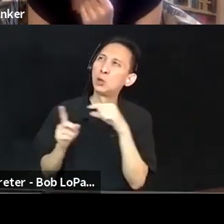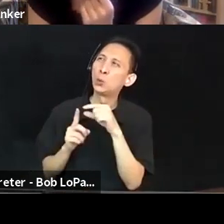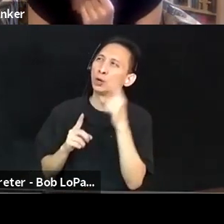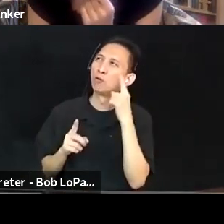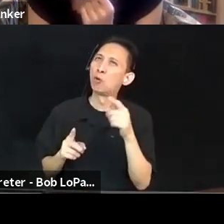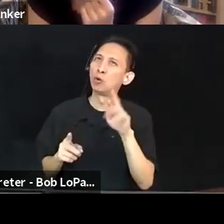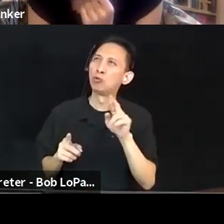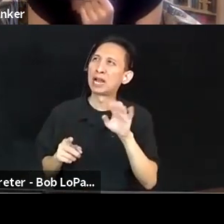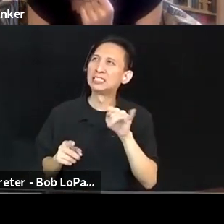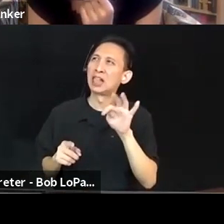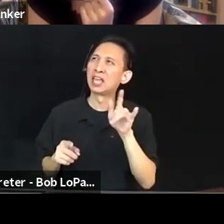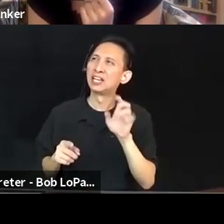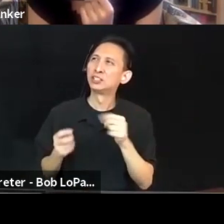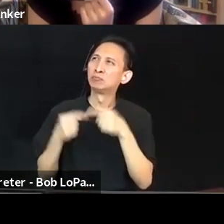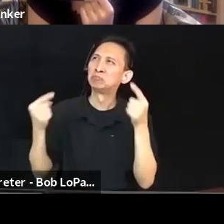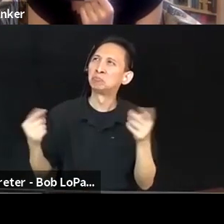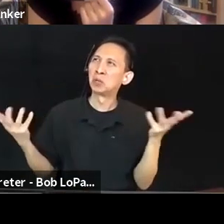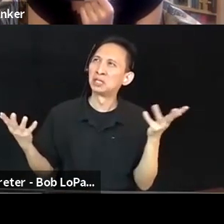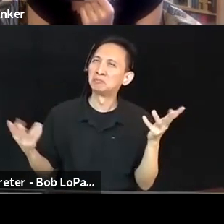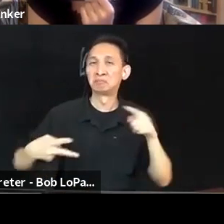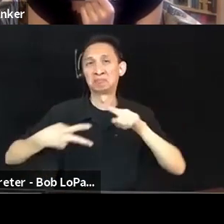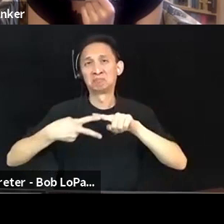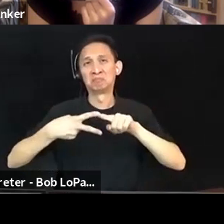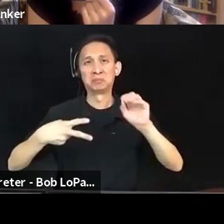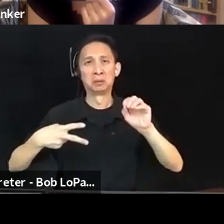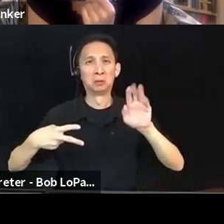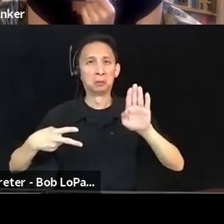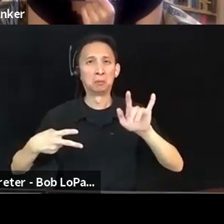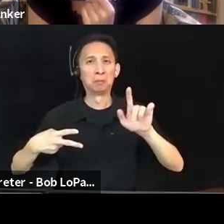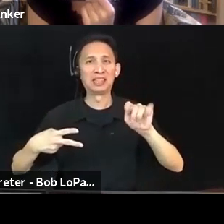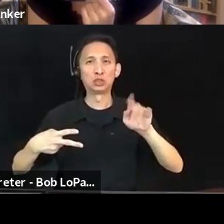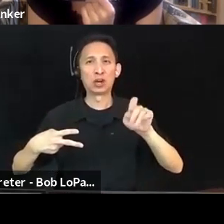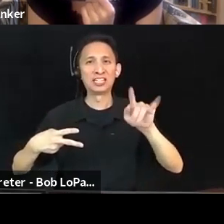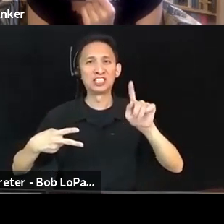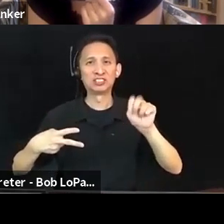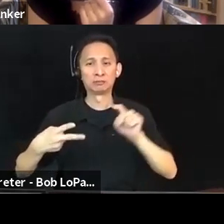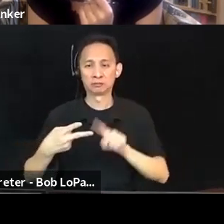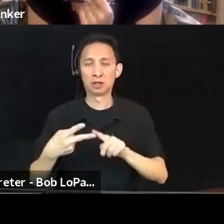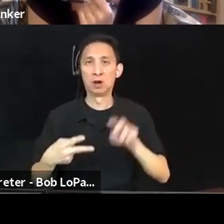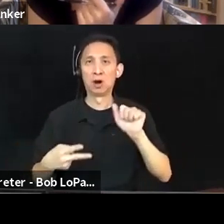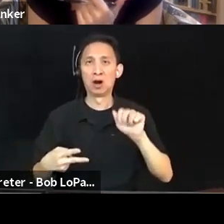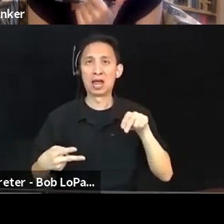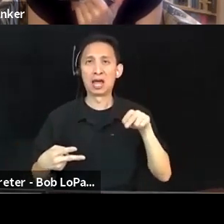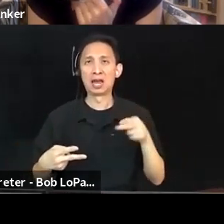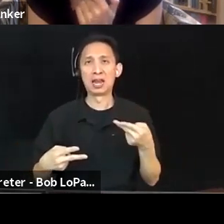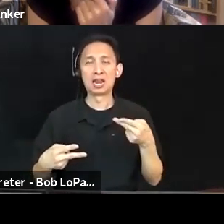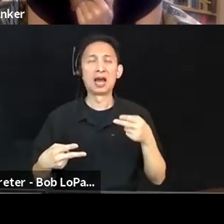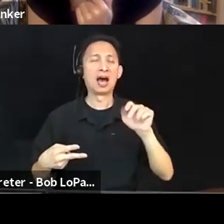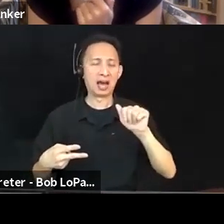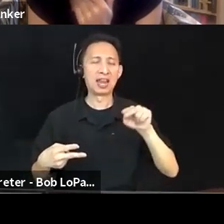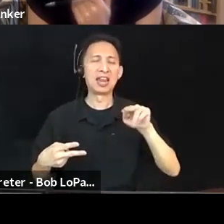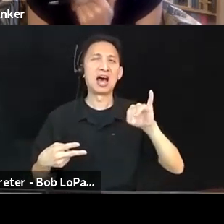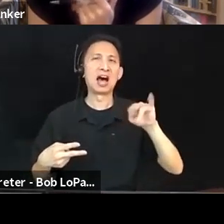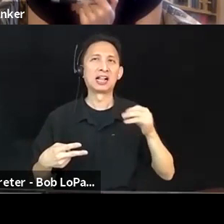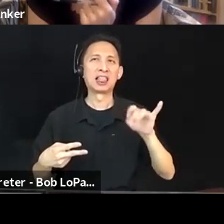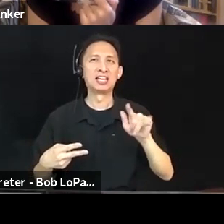it's obliteration, or perhaps it's annihilation. Maybe we can talk about the full annihilation of the other. Now, perhaps one of the most